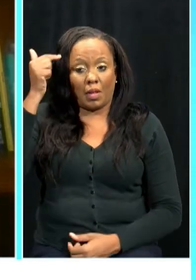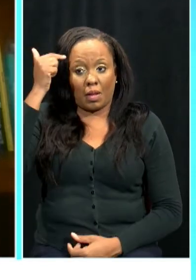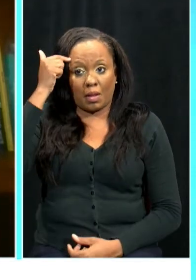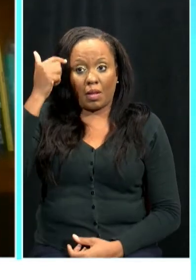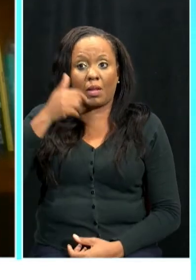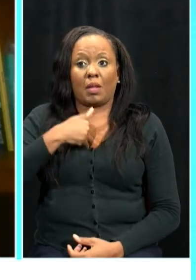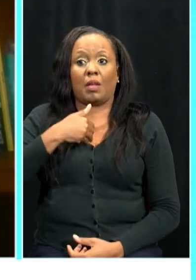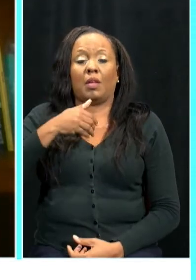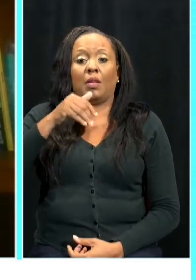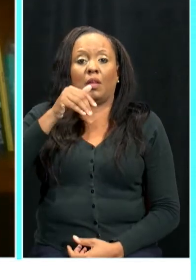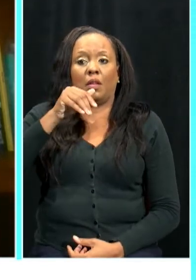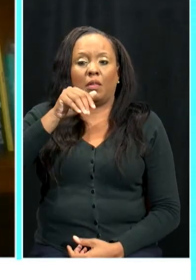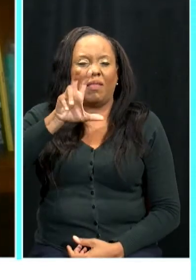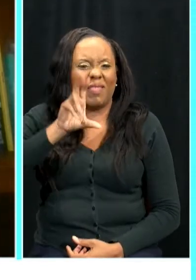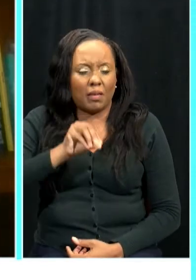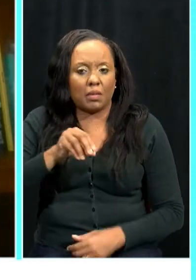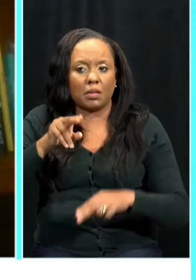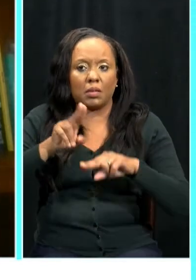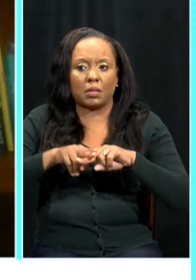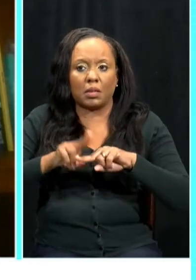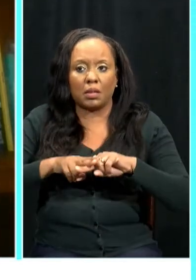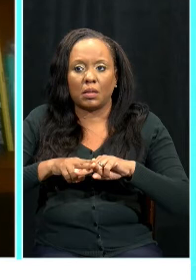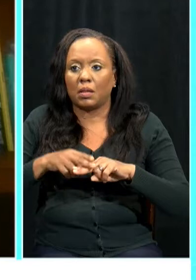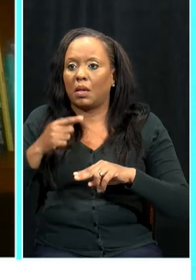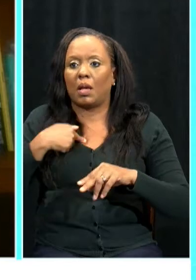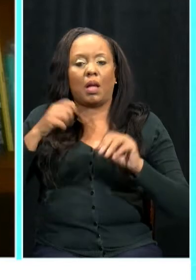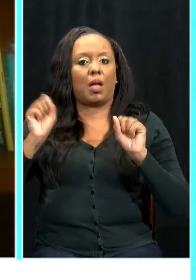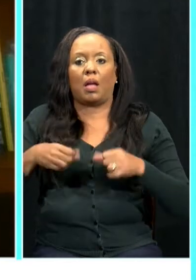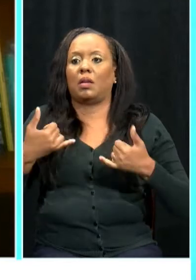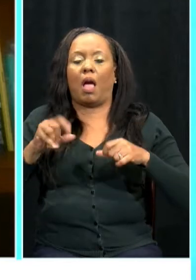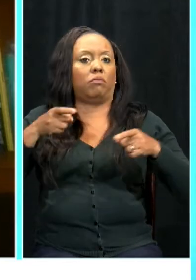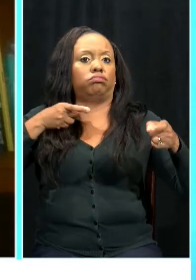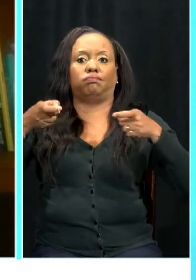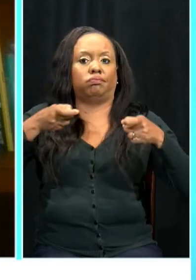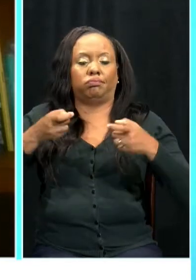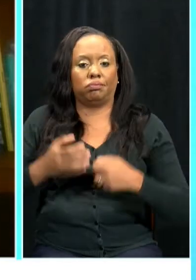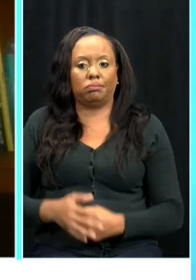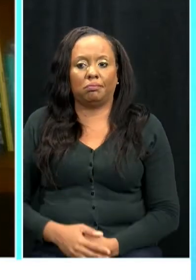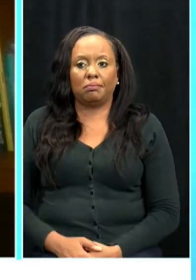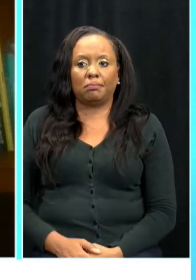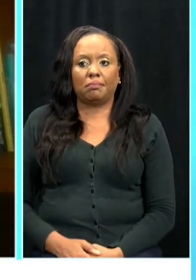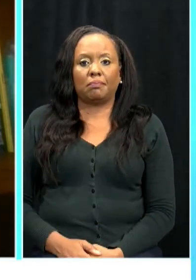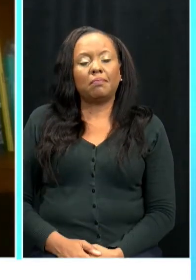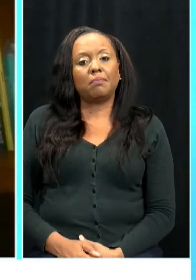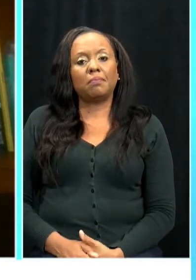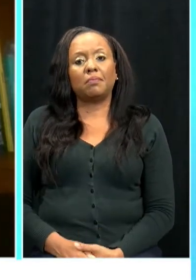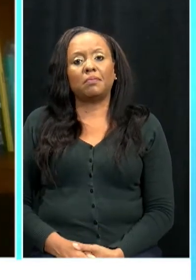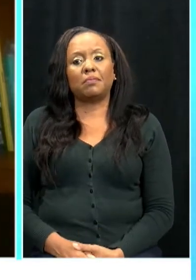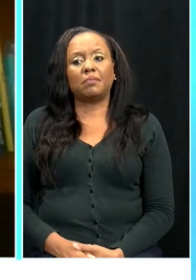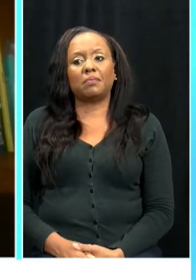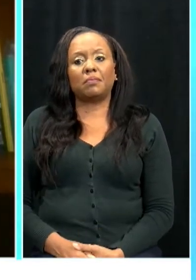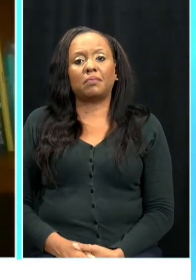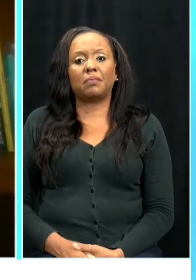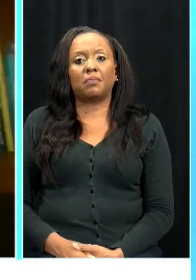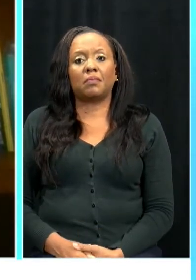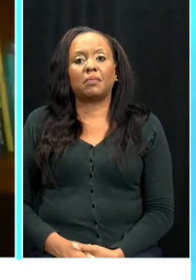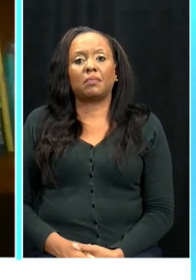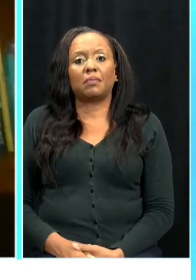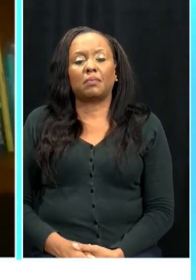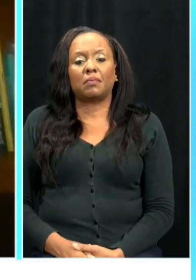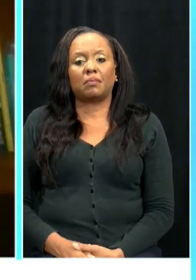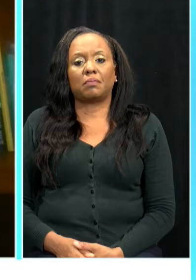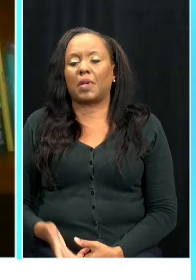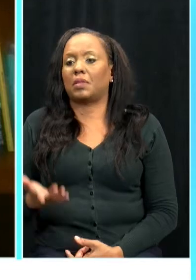5 years with 30 seats. I could govern relatively. In fact, I could have governed relatively comfortably with those 30